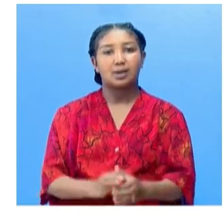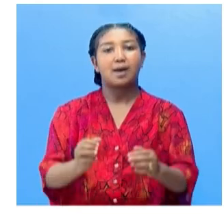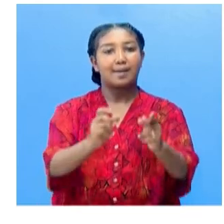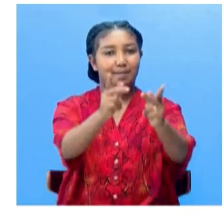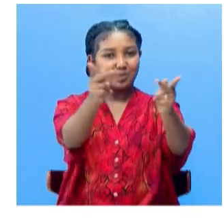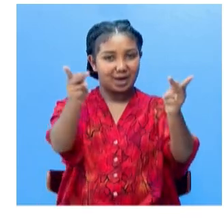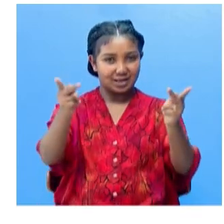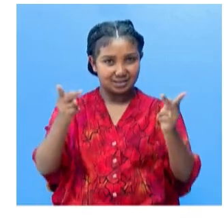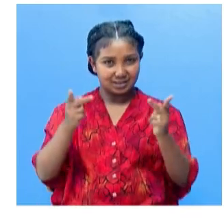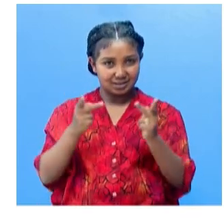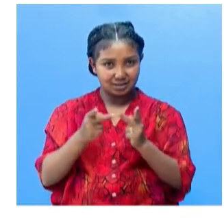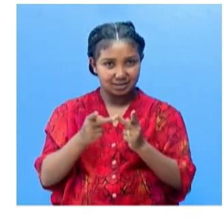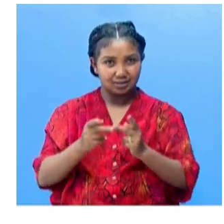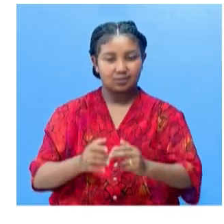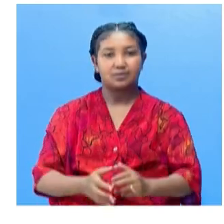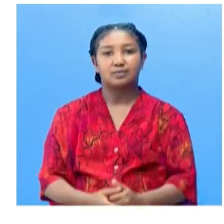places.